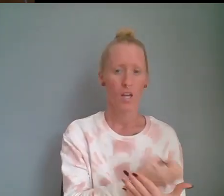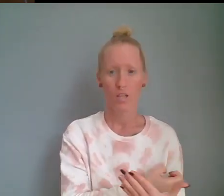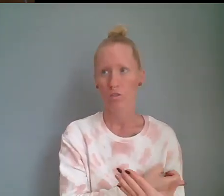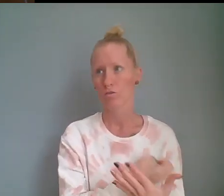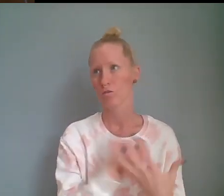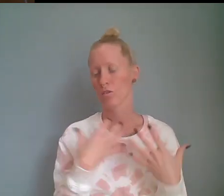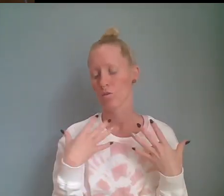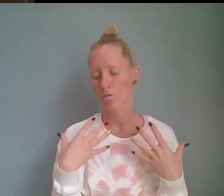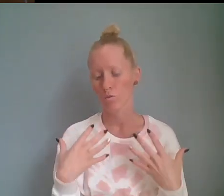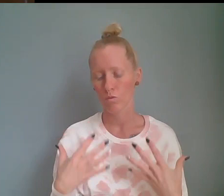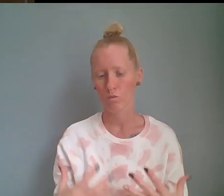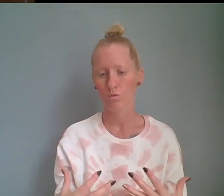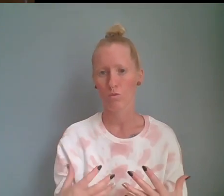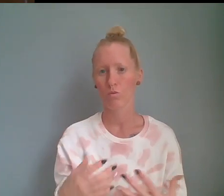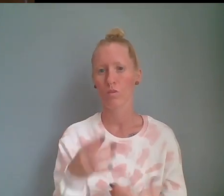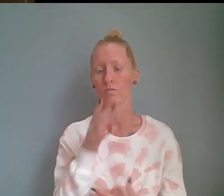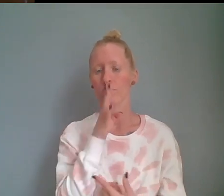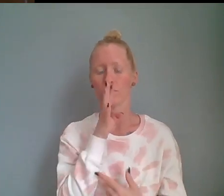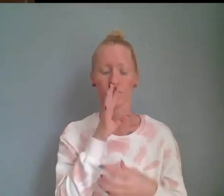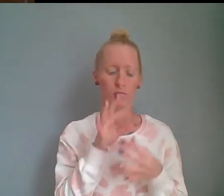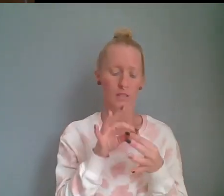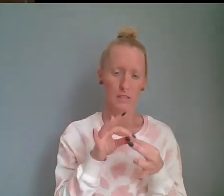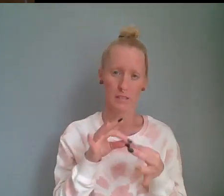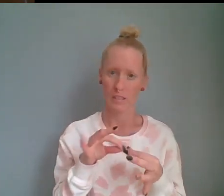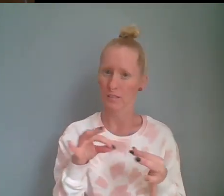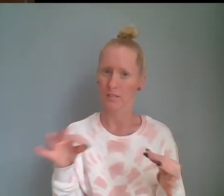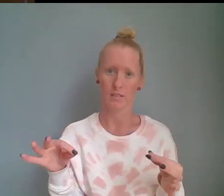get even a common sentence out.